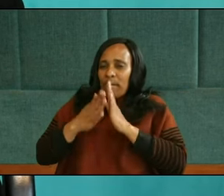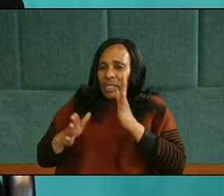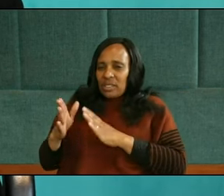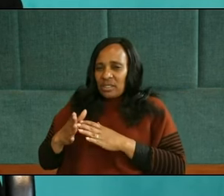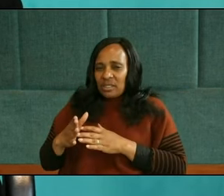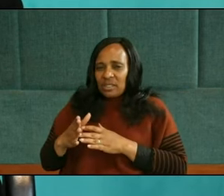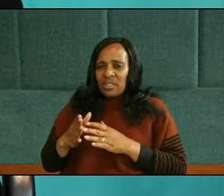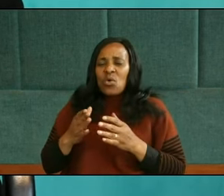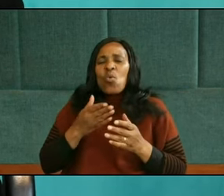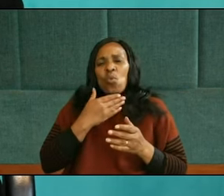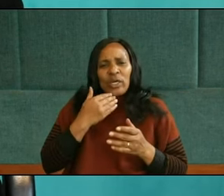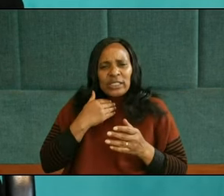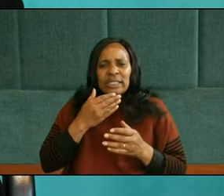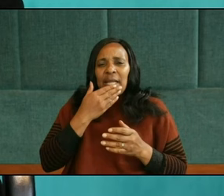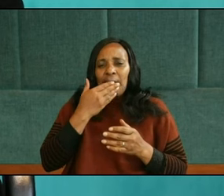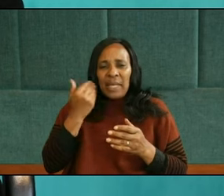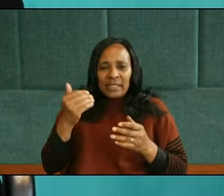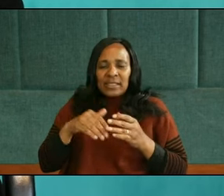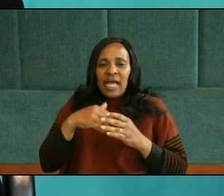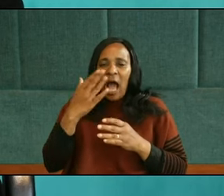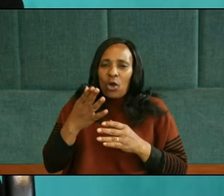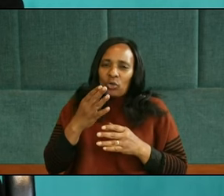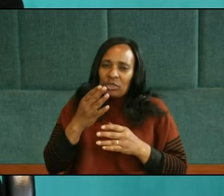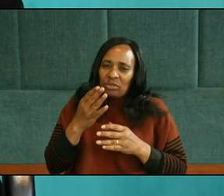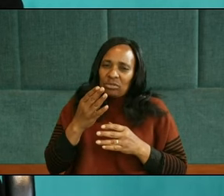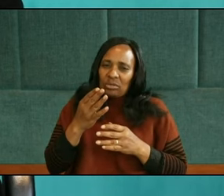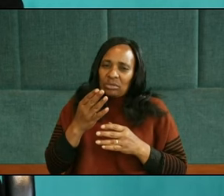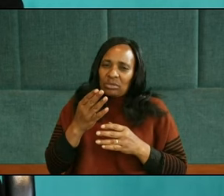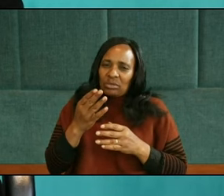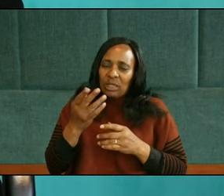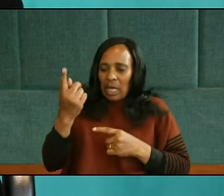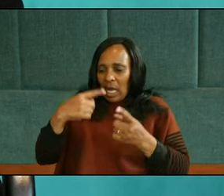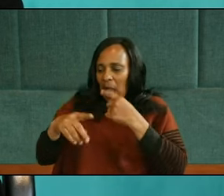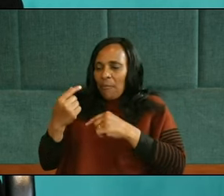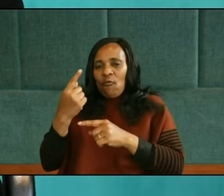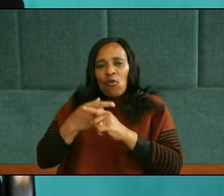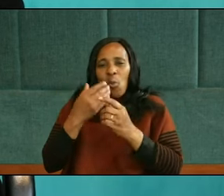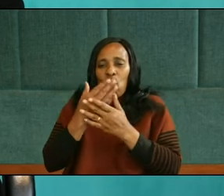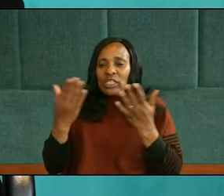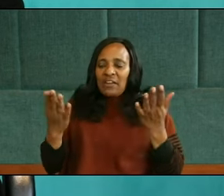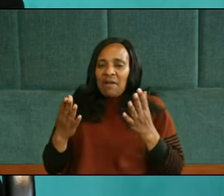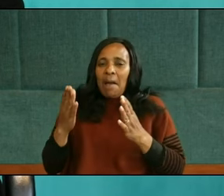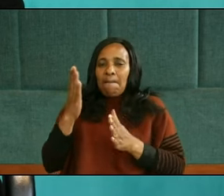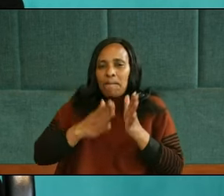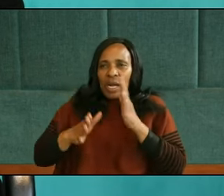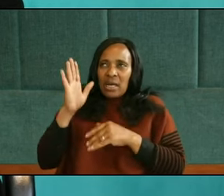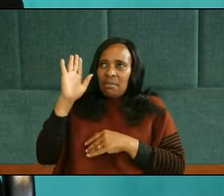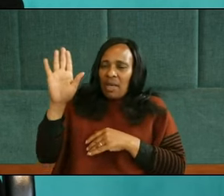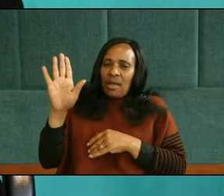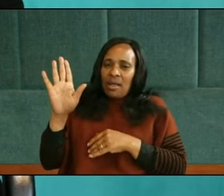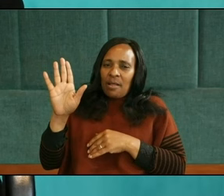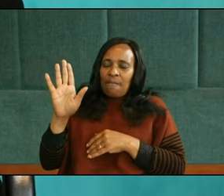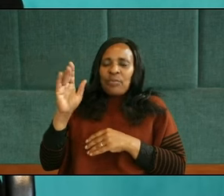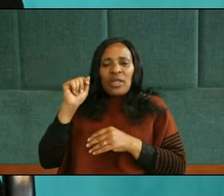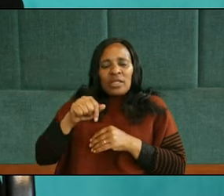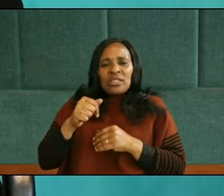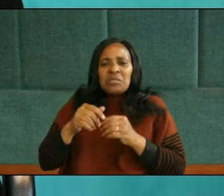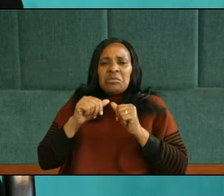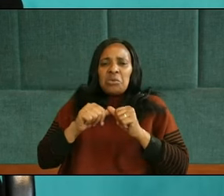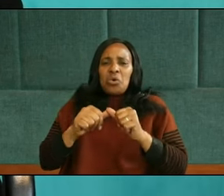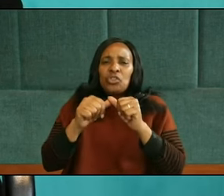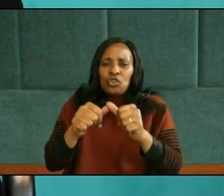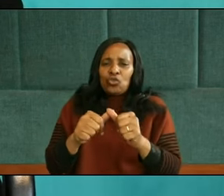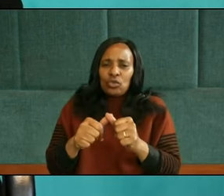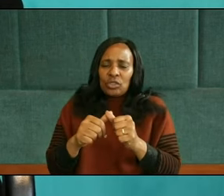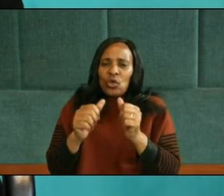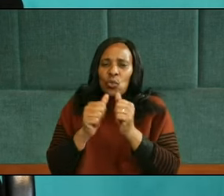he really wants the best outcome to whatever his plan is. So through these women, you can see